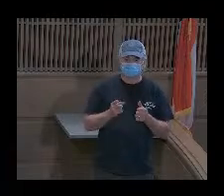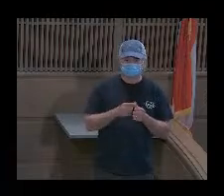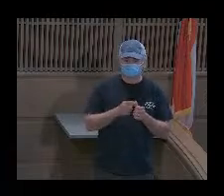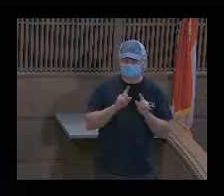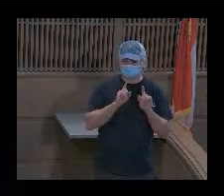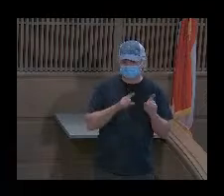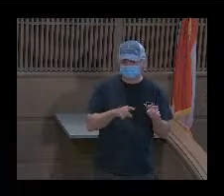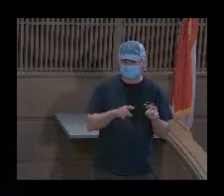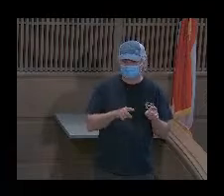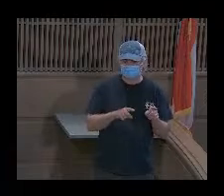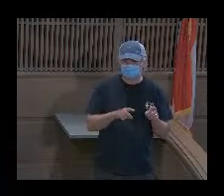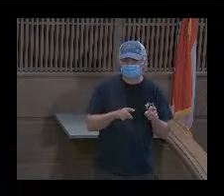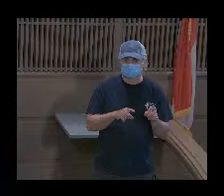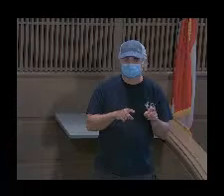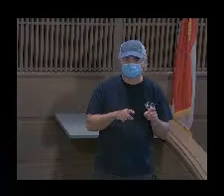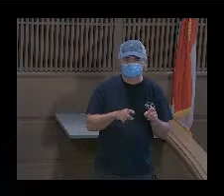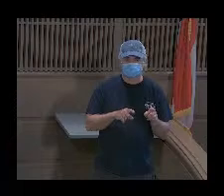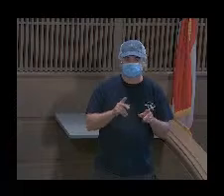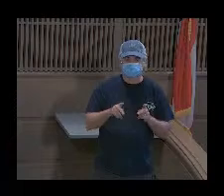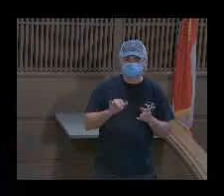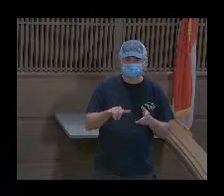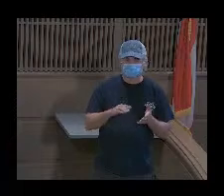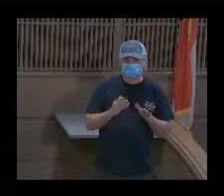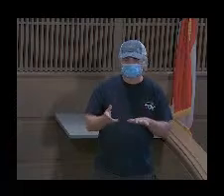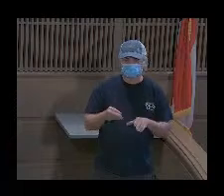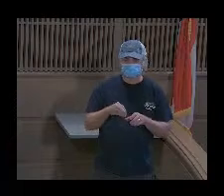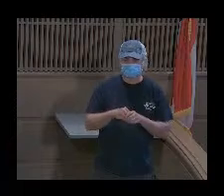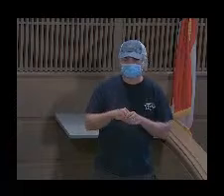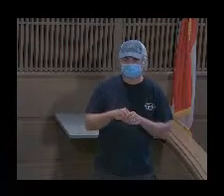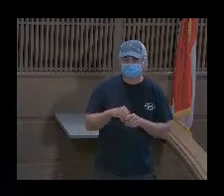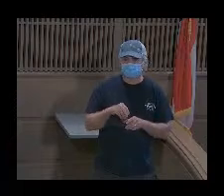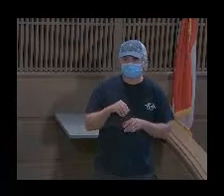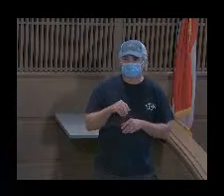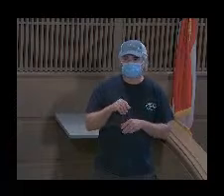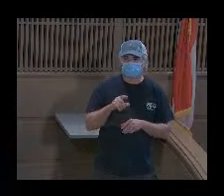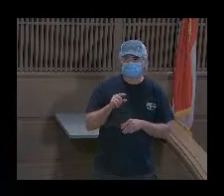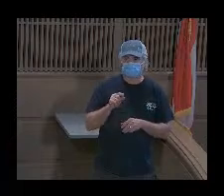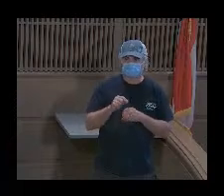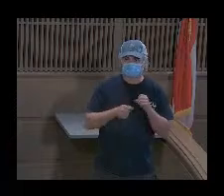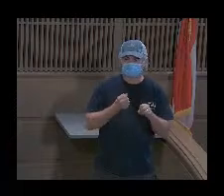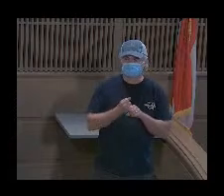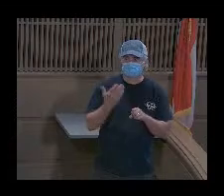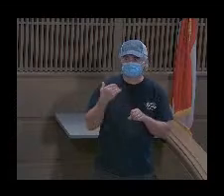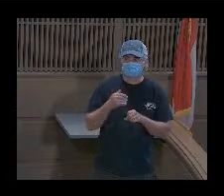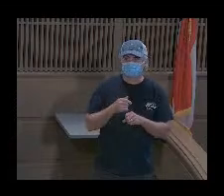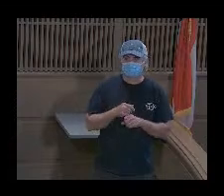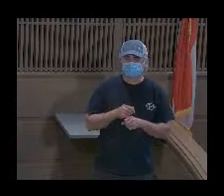9/11 20 years ago. So we need to keep them in prayer still.